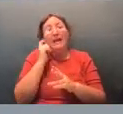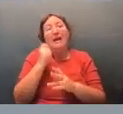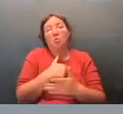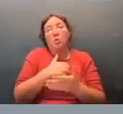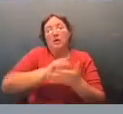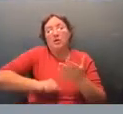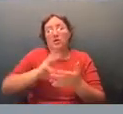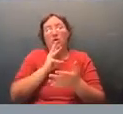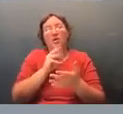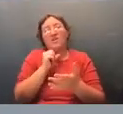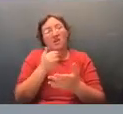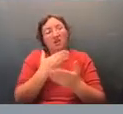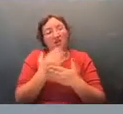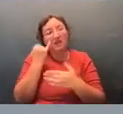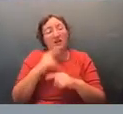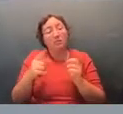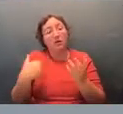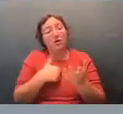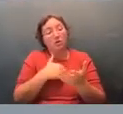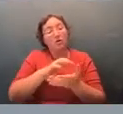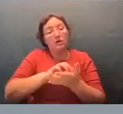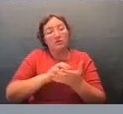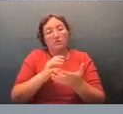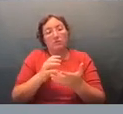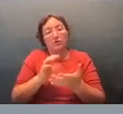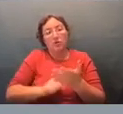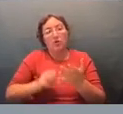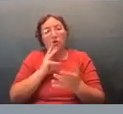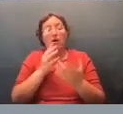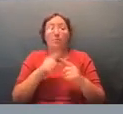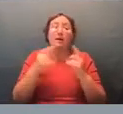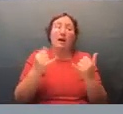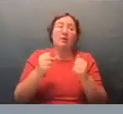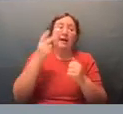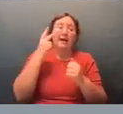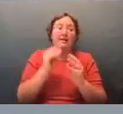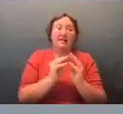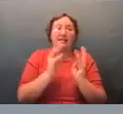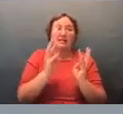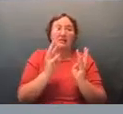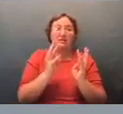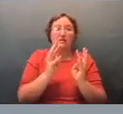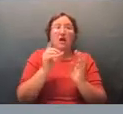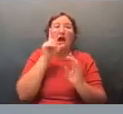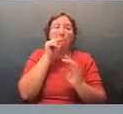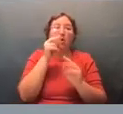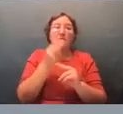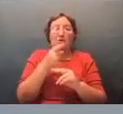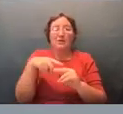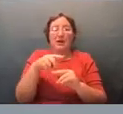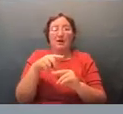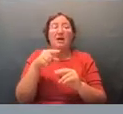water, which is not what we want, but it has happened, we have now see these tufa towers that birds use. These